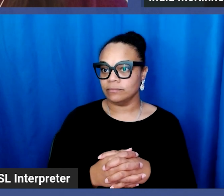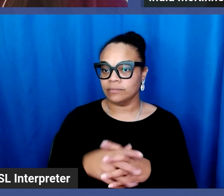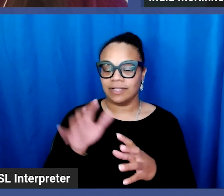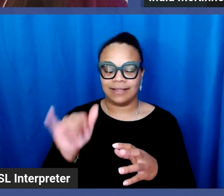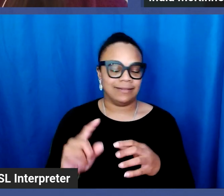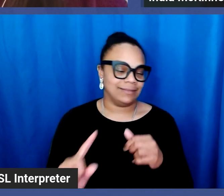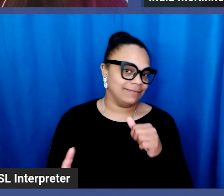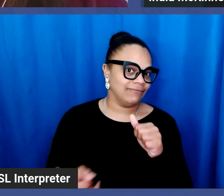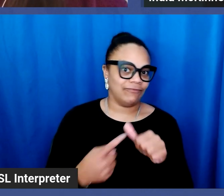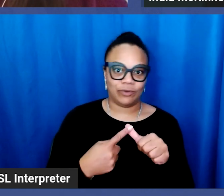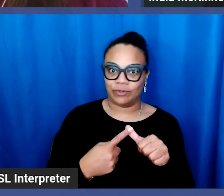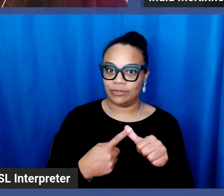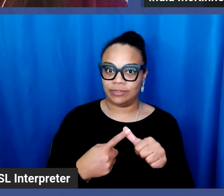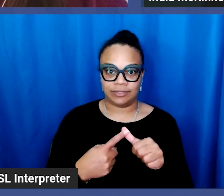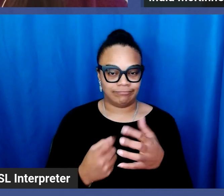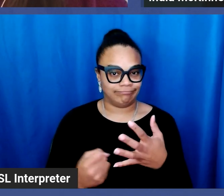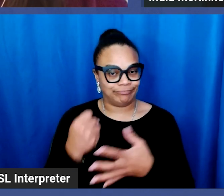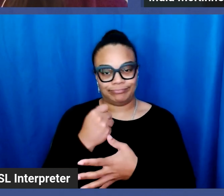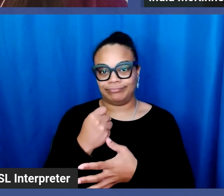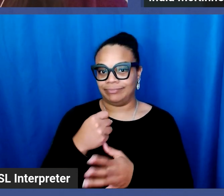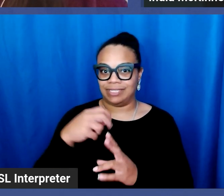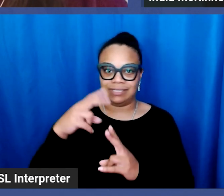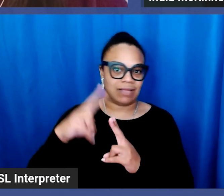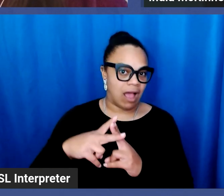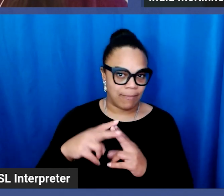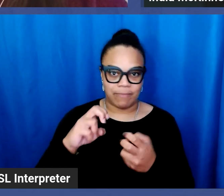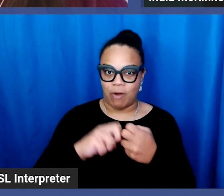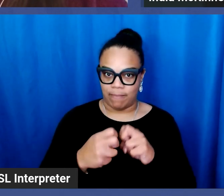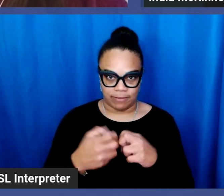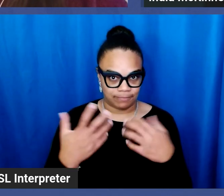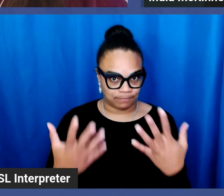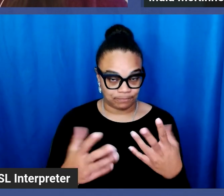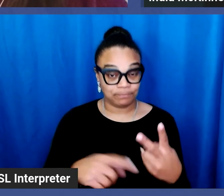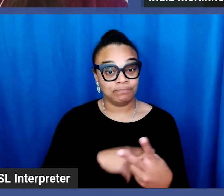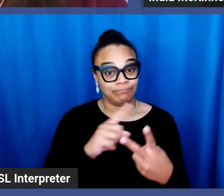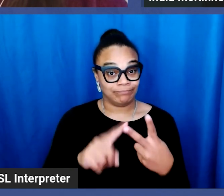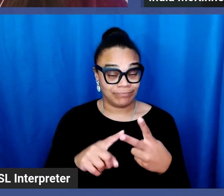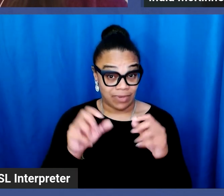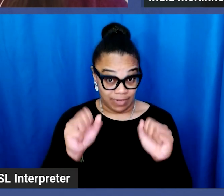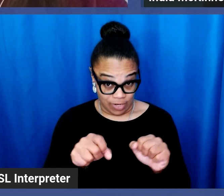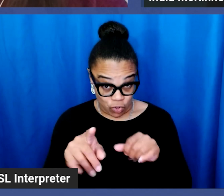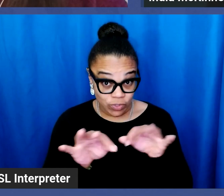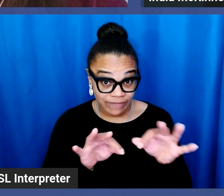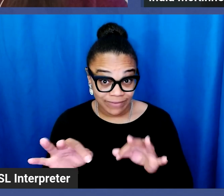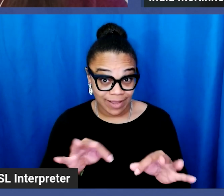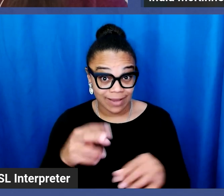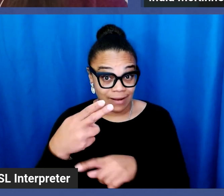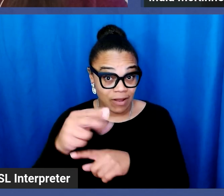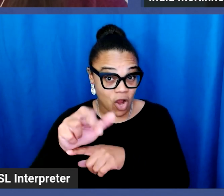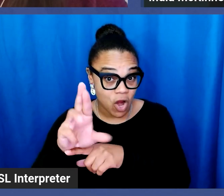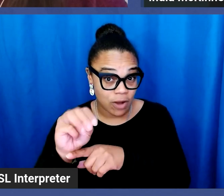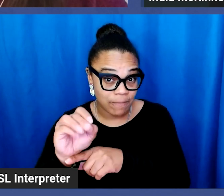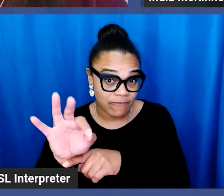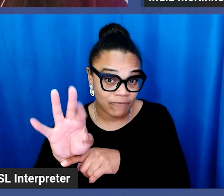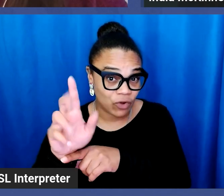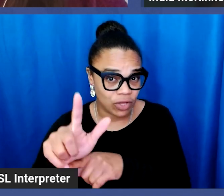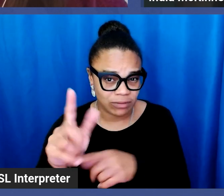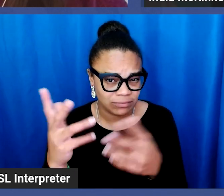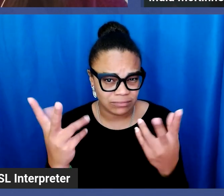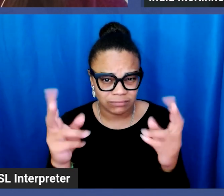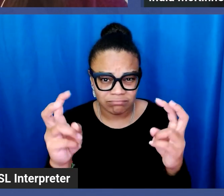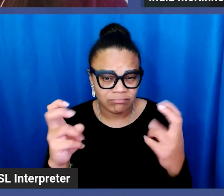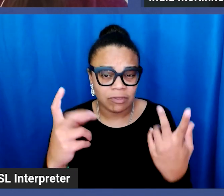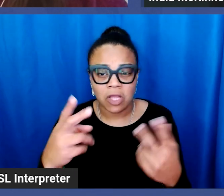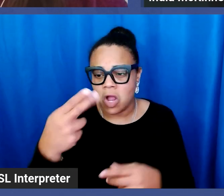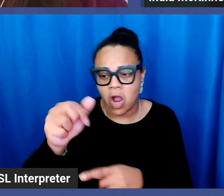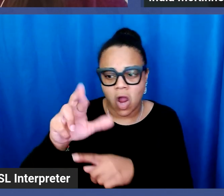first and foremost the problem. And then, can you define what is harmful? What does harm look like? And